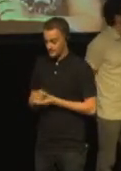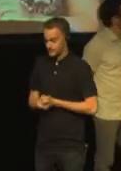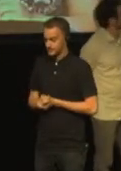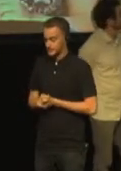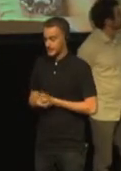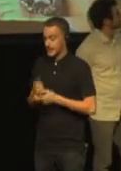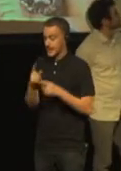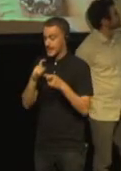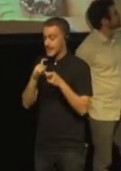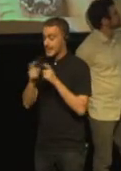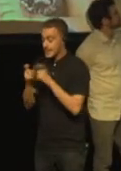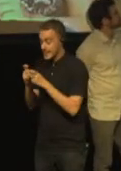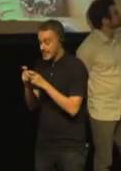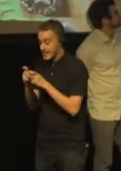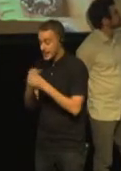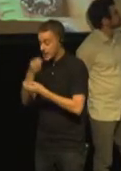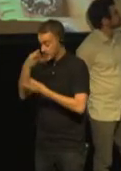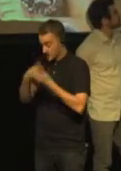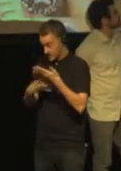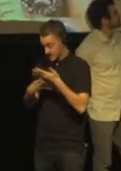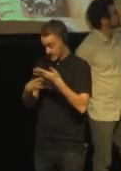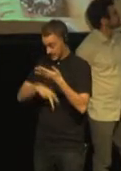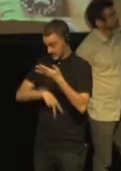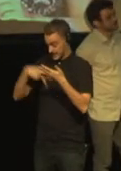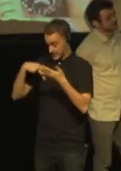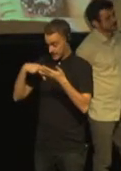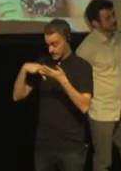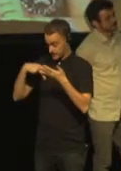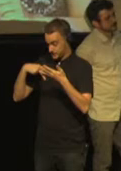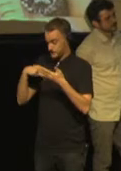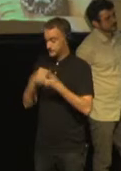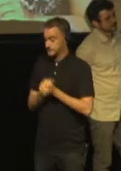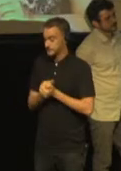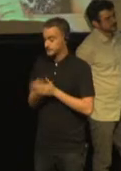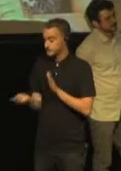those who have sight and hearing loss or impairments.